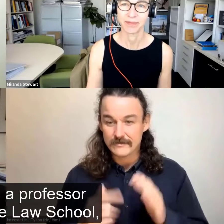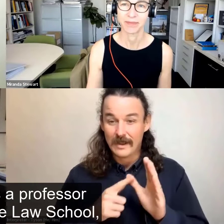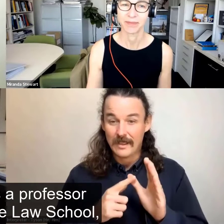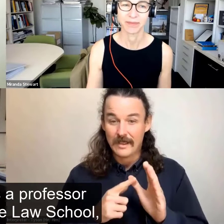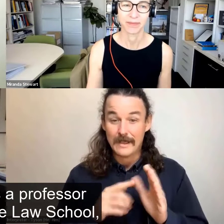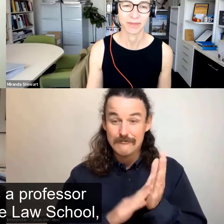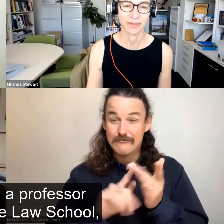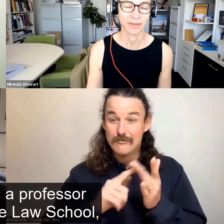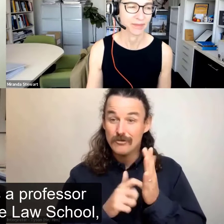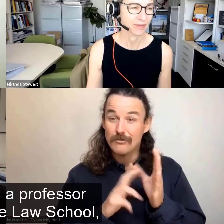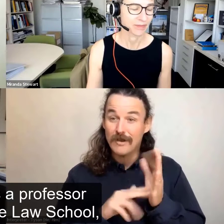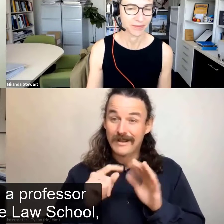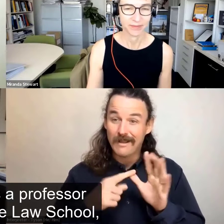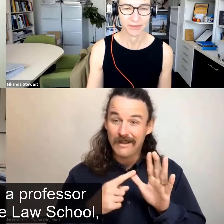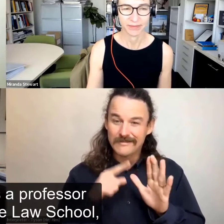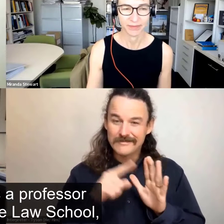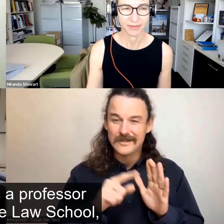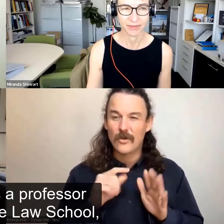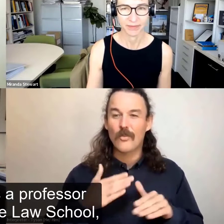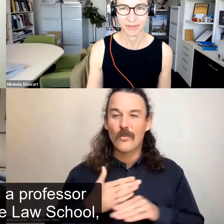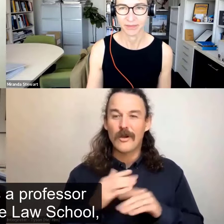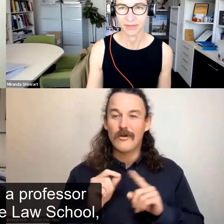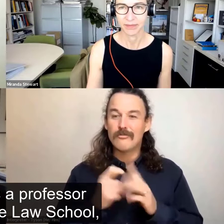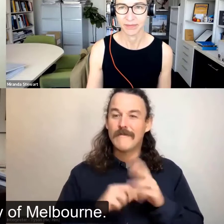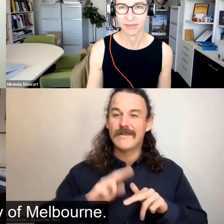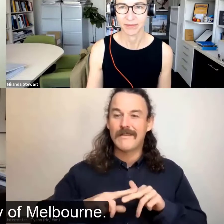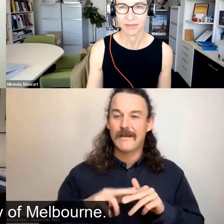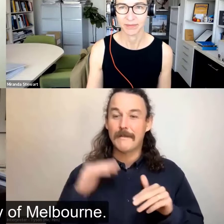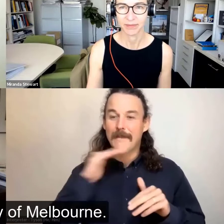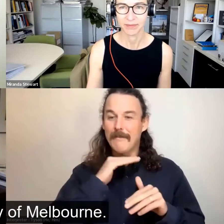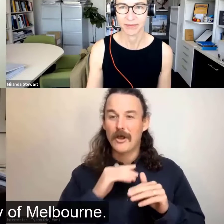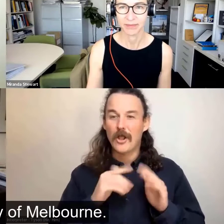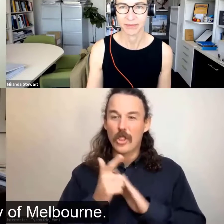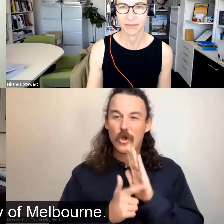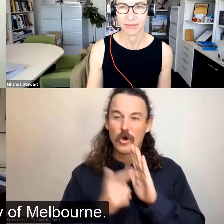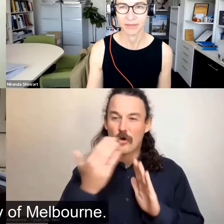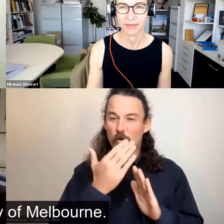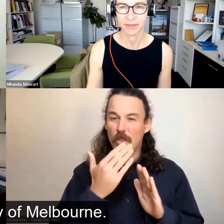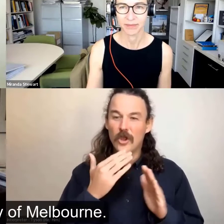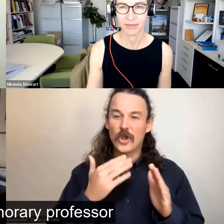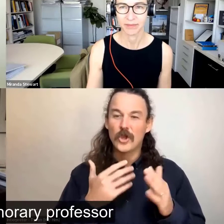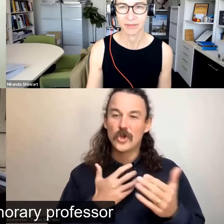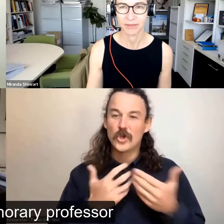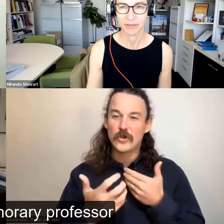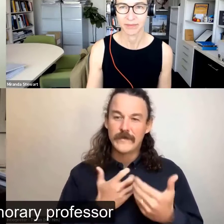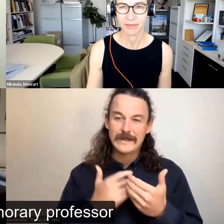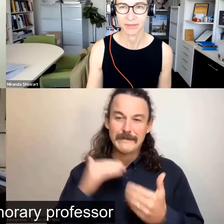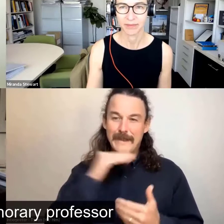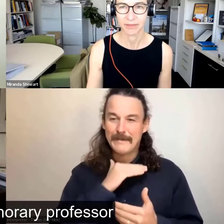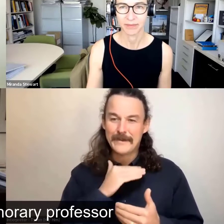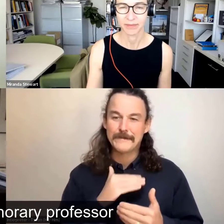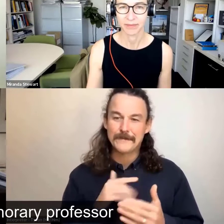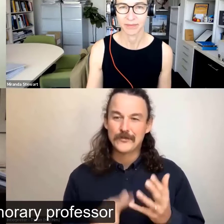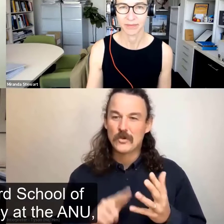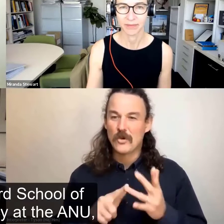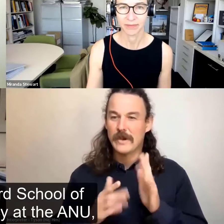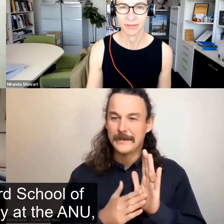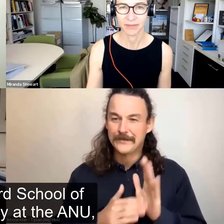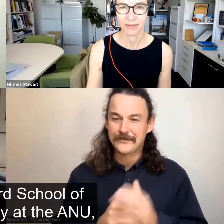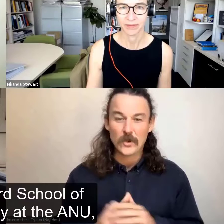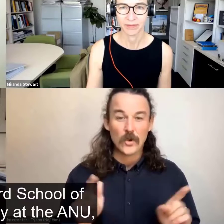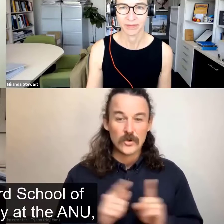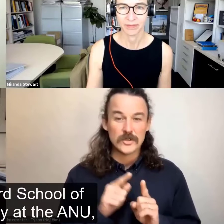Miranda is a professor at Melbourne Law School, the University of Melbourne. She's also honorary professor